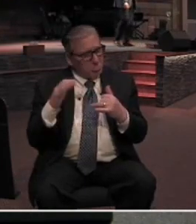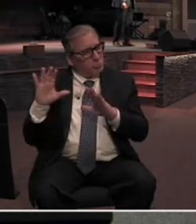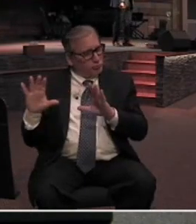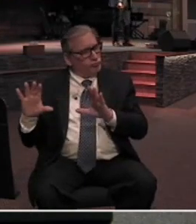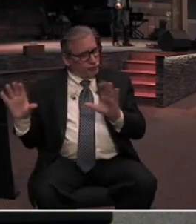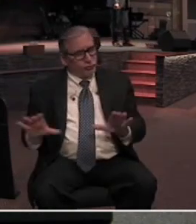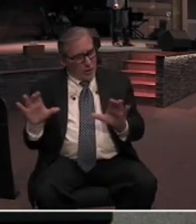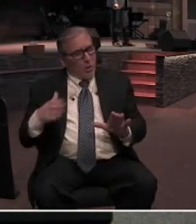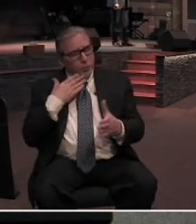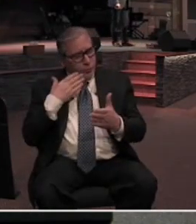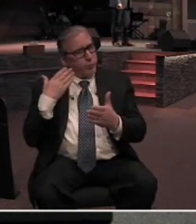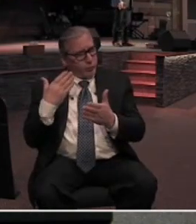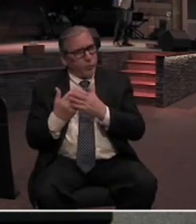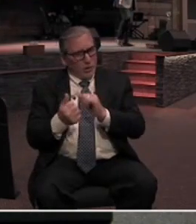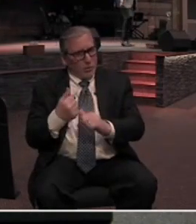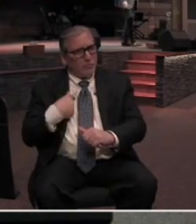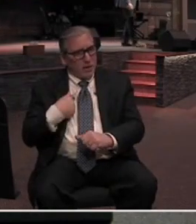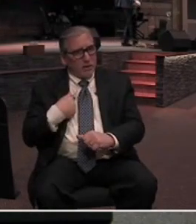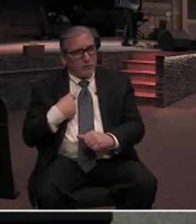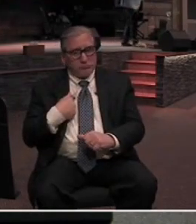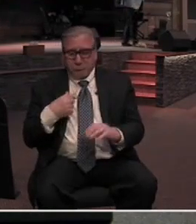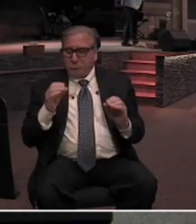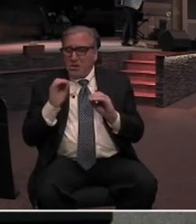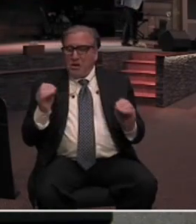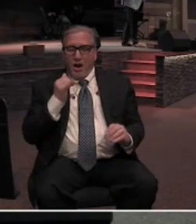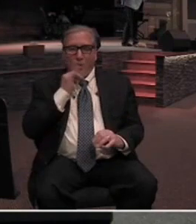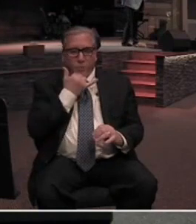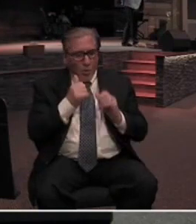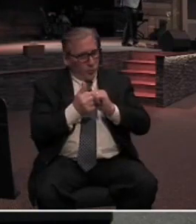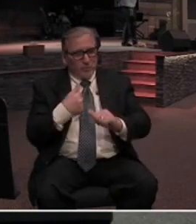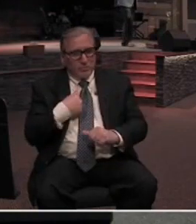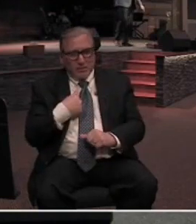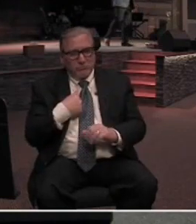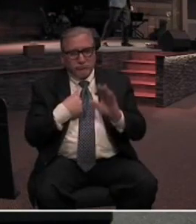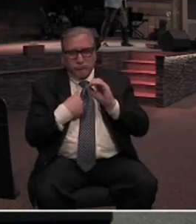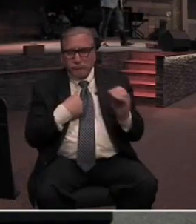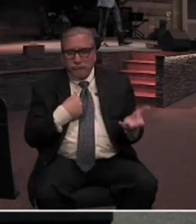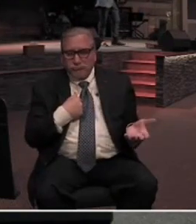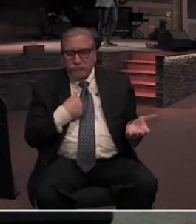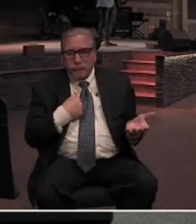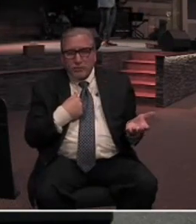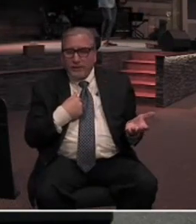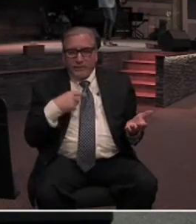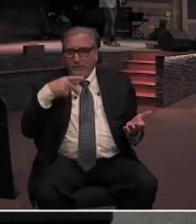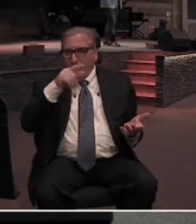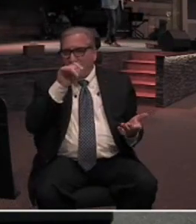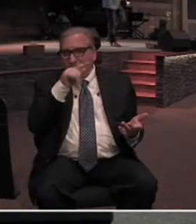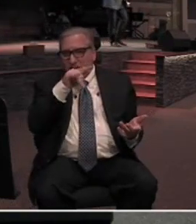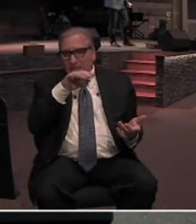well. Well, he's done nothing wrong since he's been with me. The Philistine said, no way. Get him out of